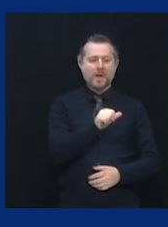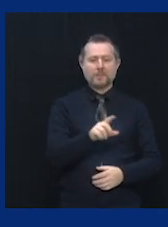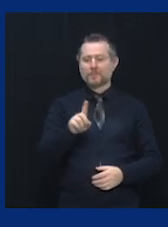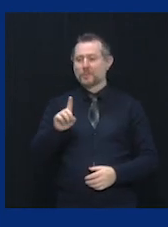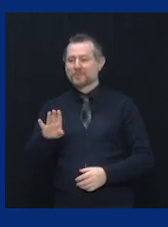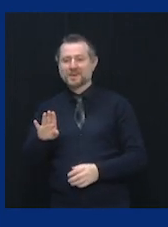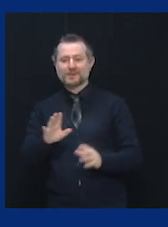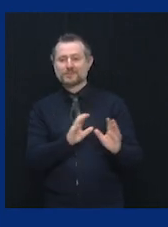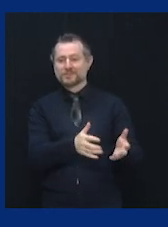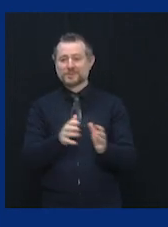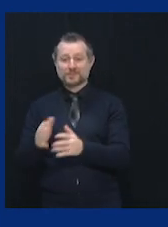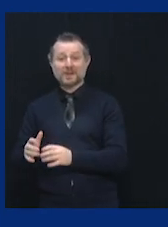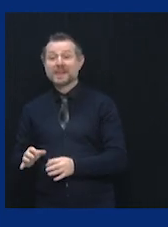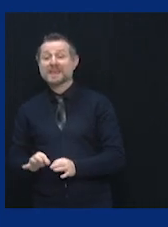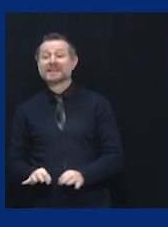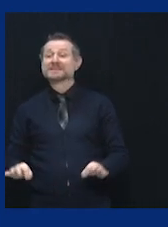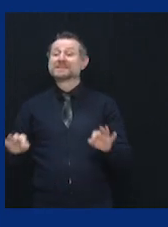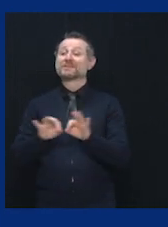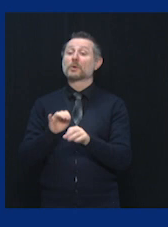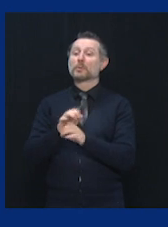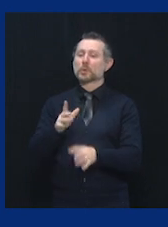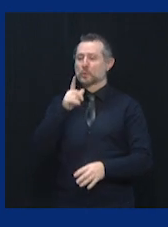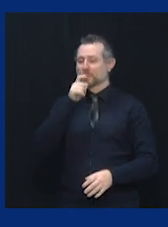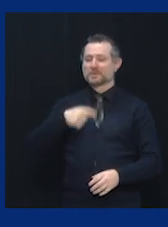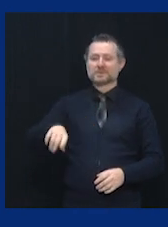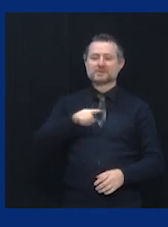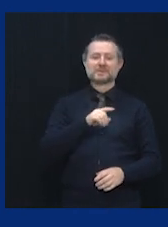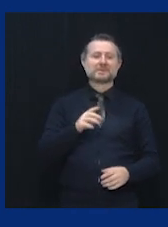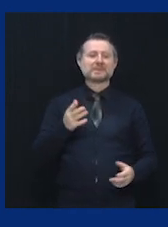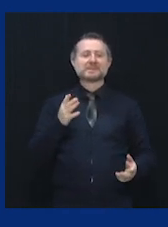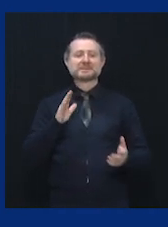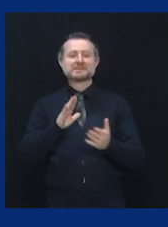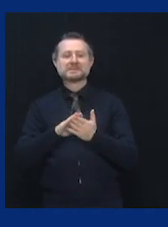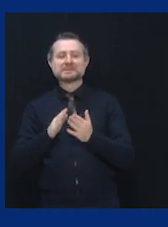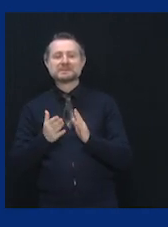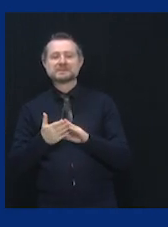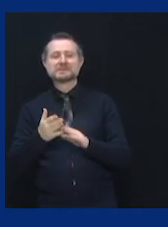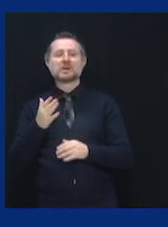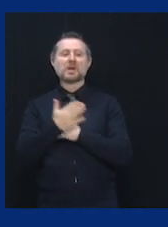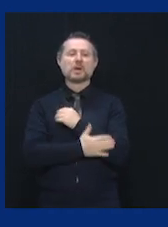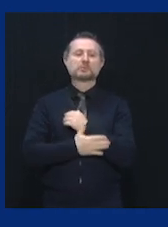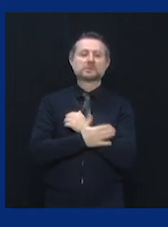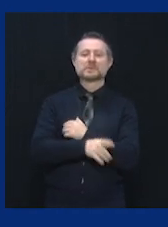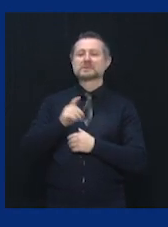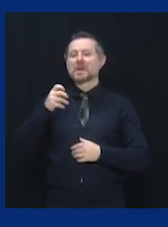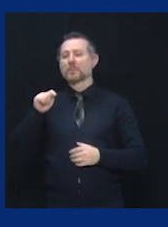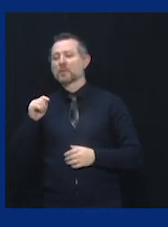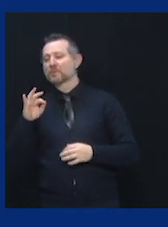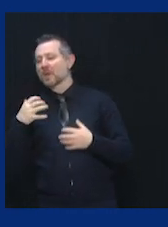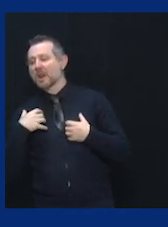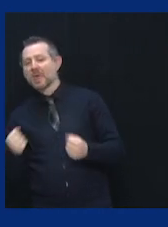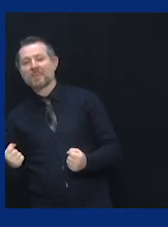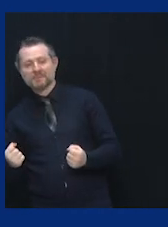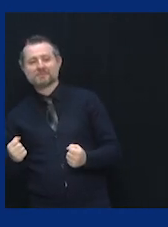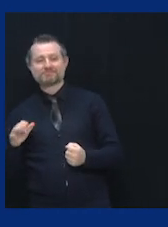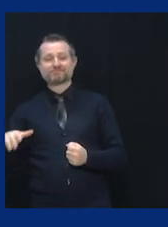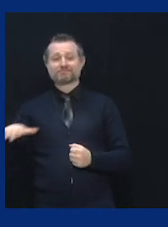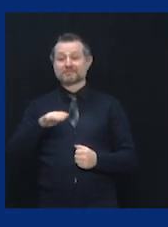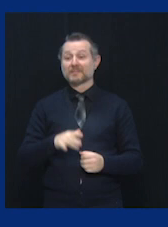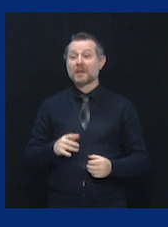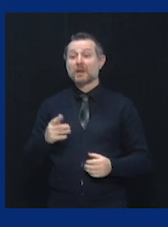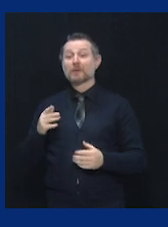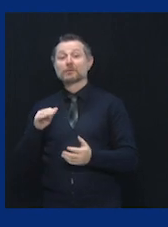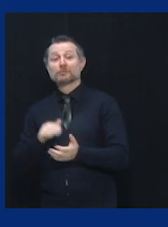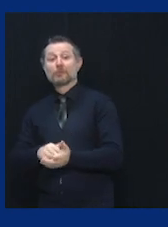done by City Department of Health, County Department of Health. Healthcare workers are being done by the hospitals,